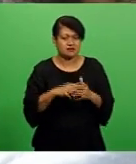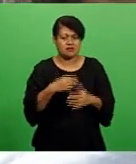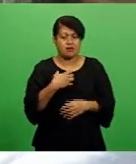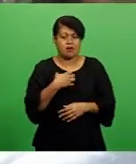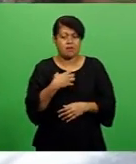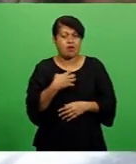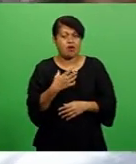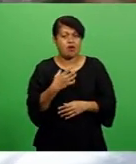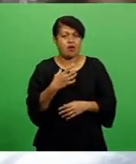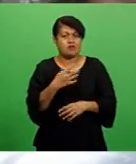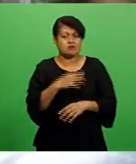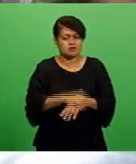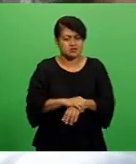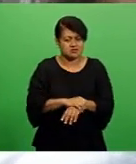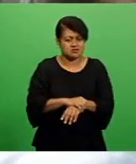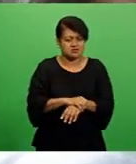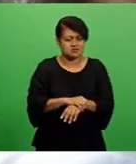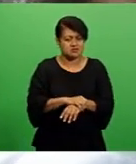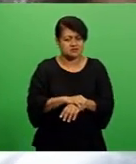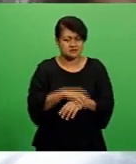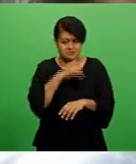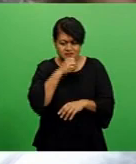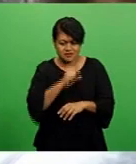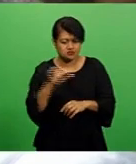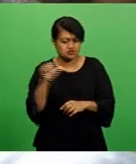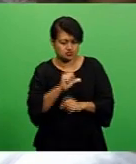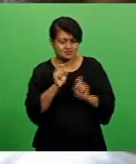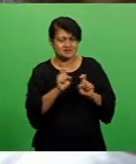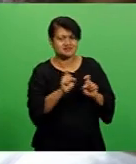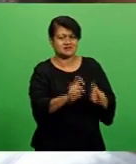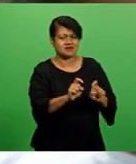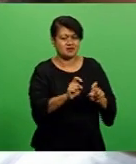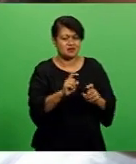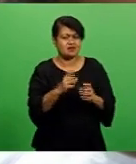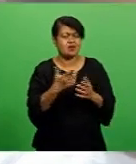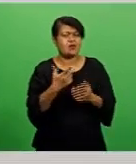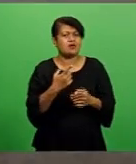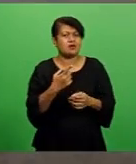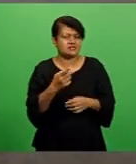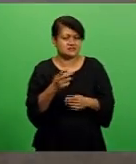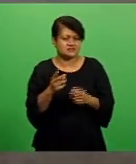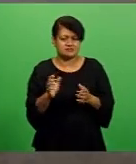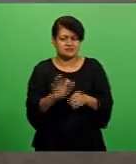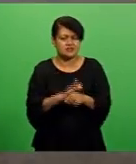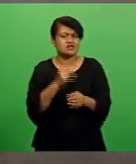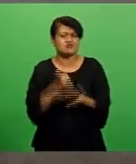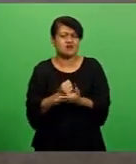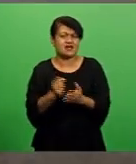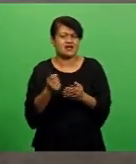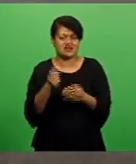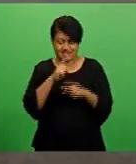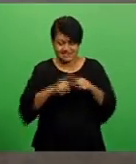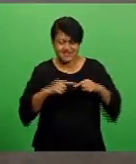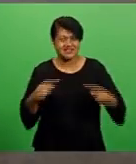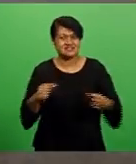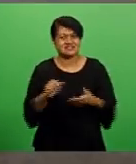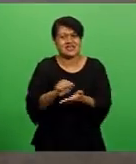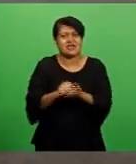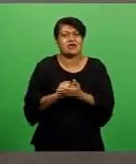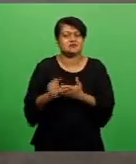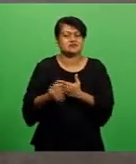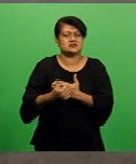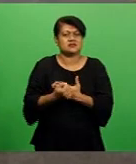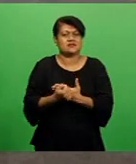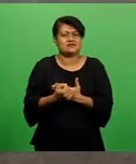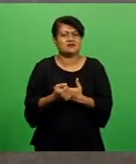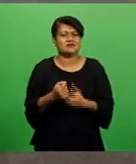stationed in the exhibit rooms to ensure safety of evidence. Police officers should be vigilant in their